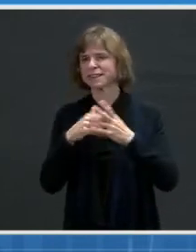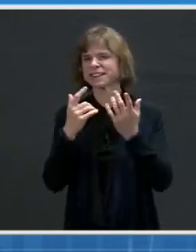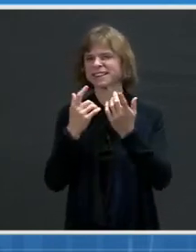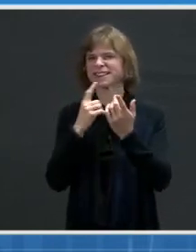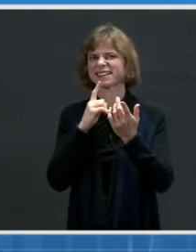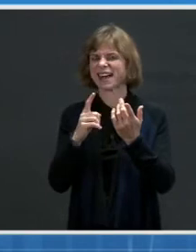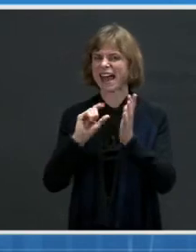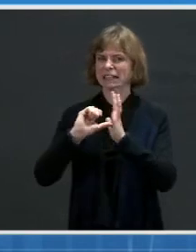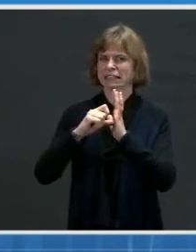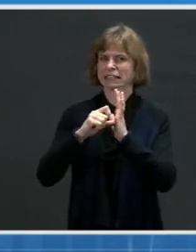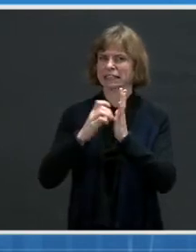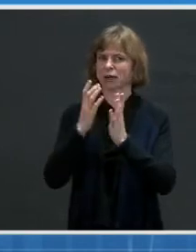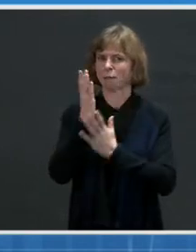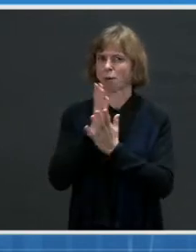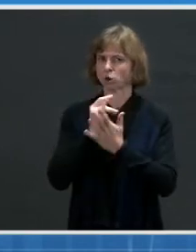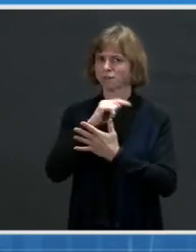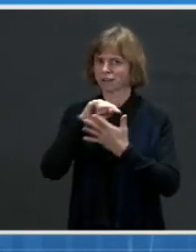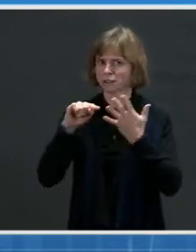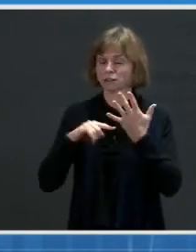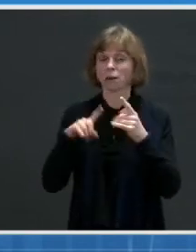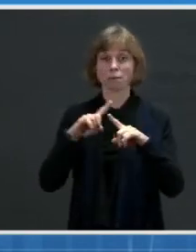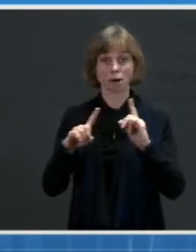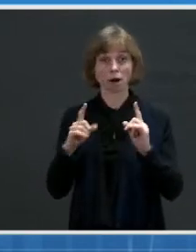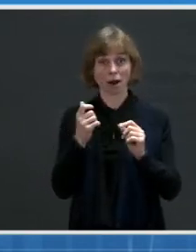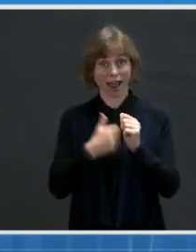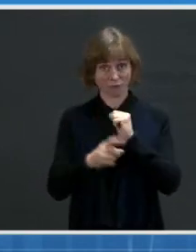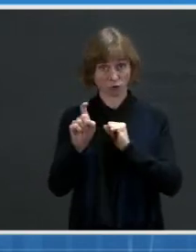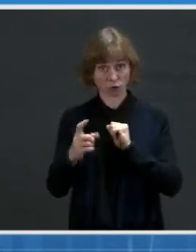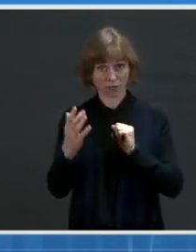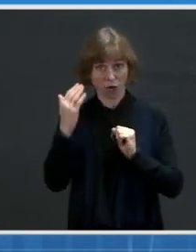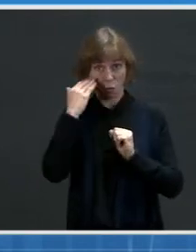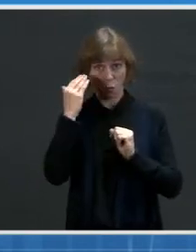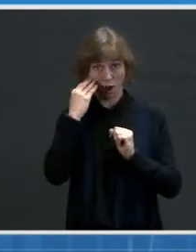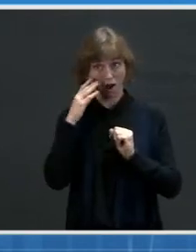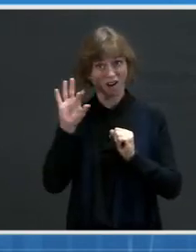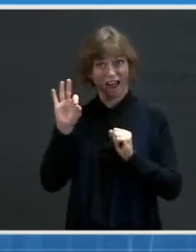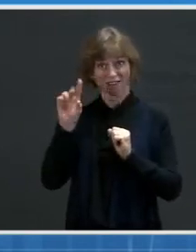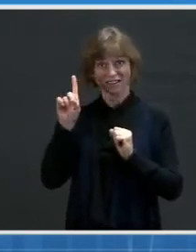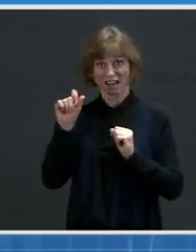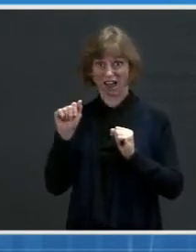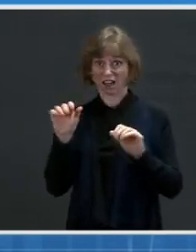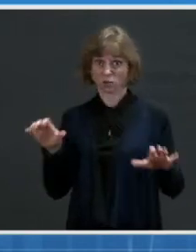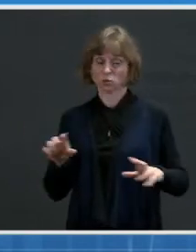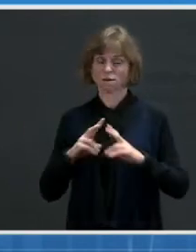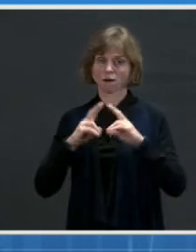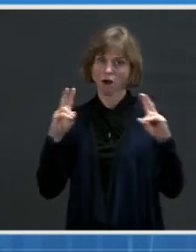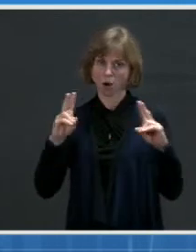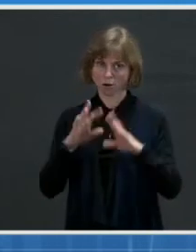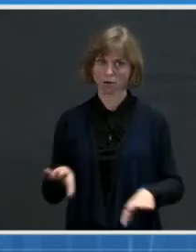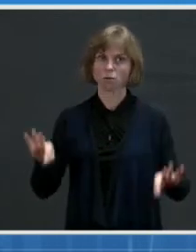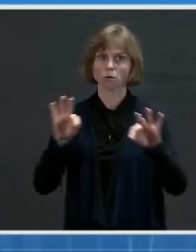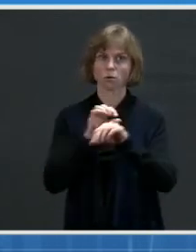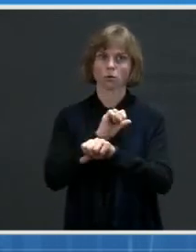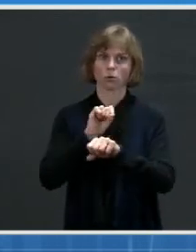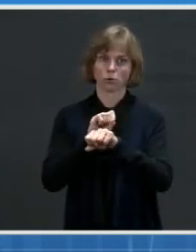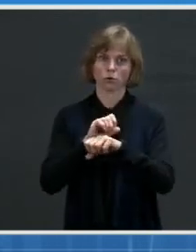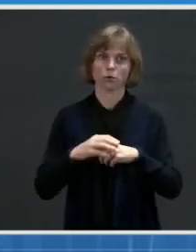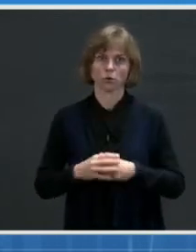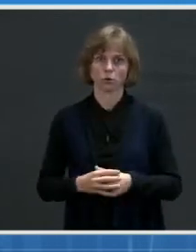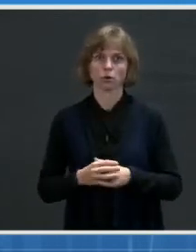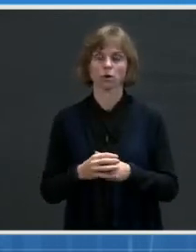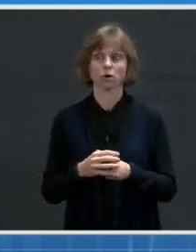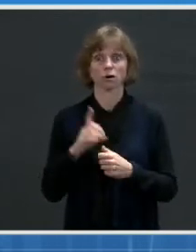sure everyone is aware of the very important work that the FDA is doing. And that is, they